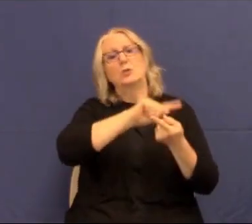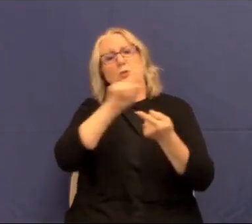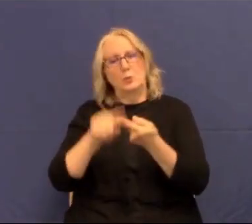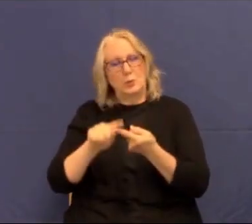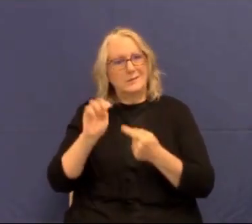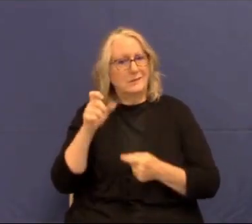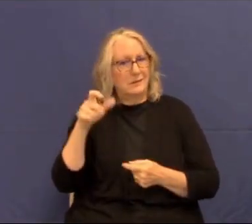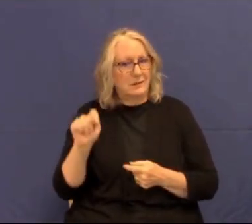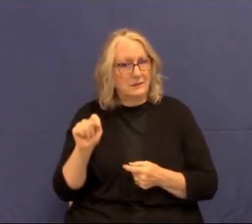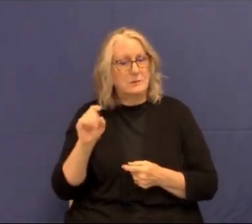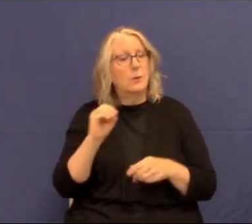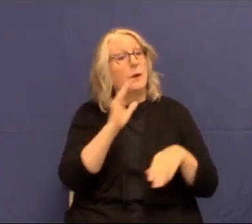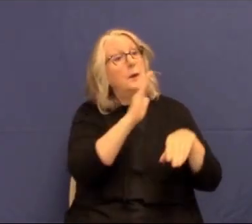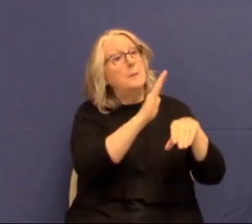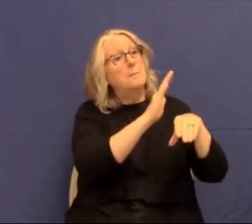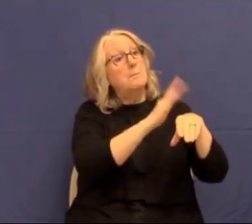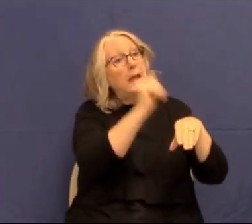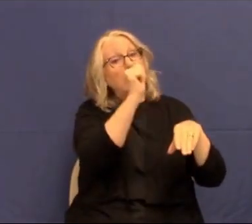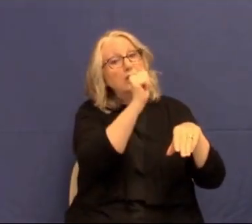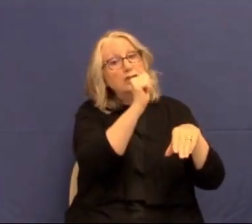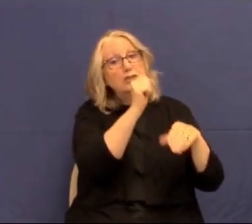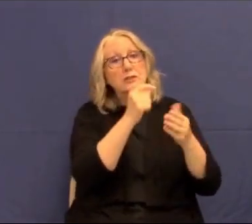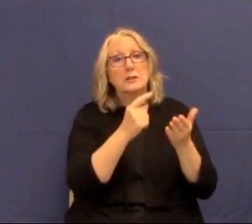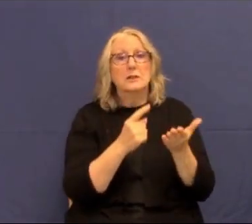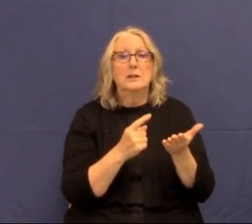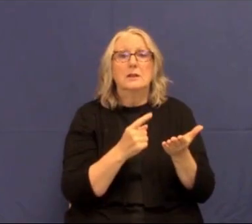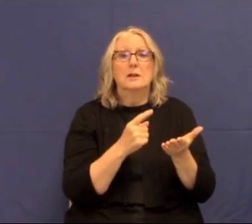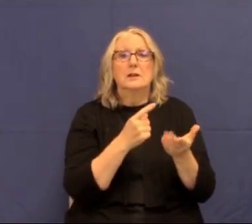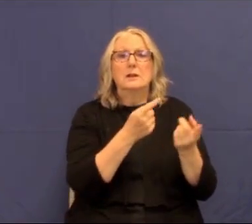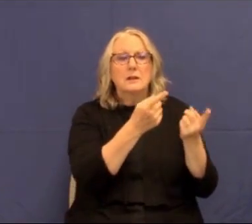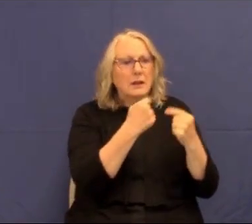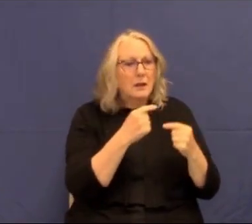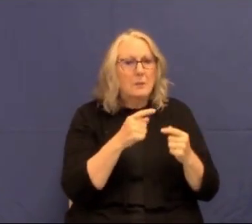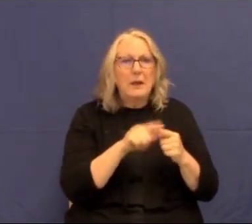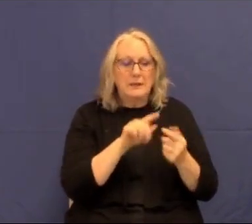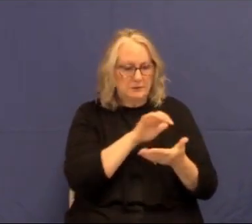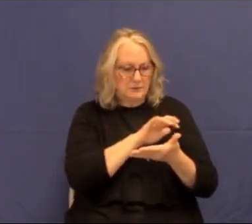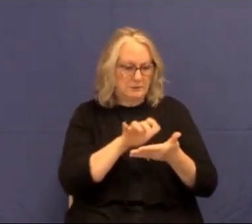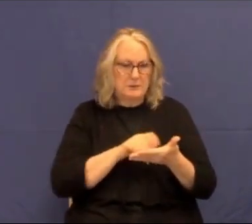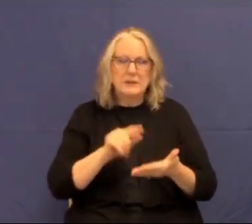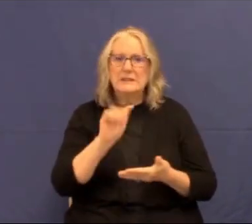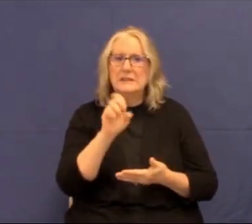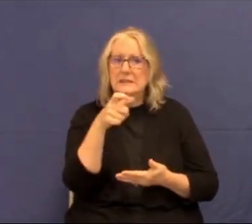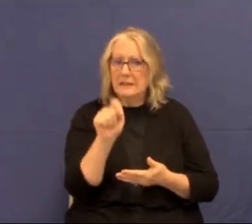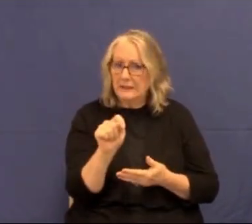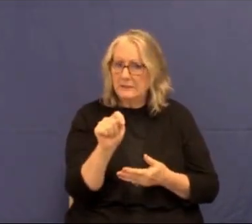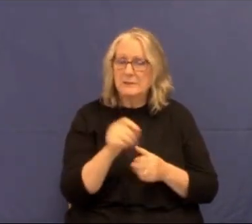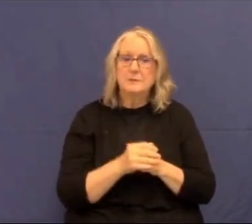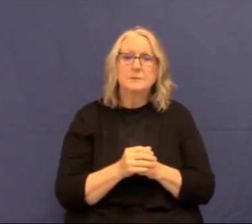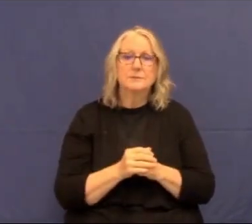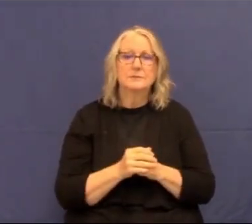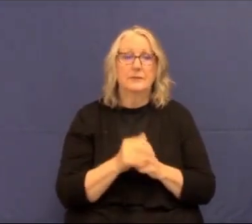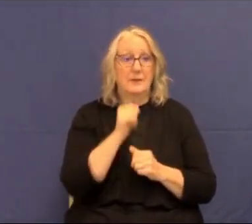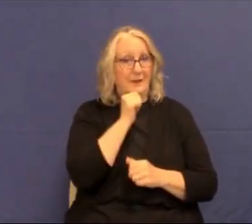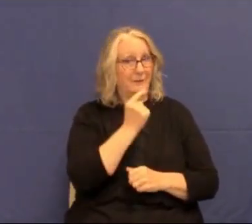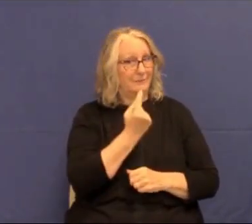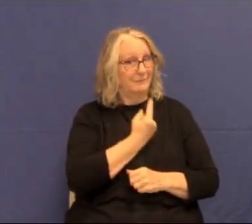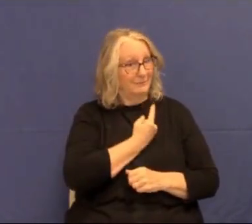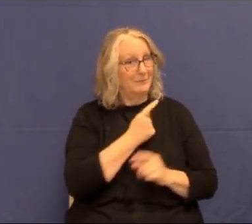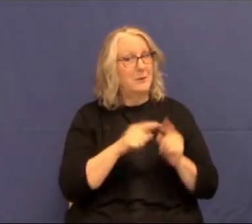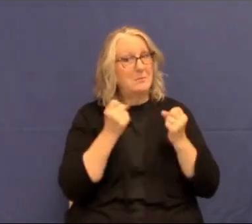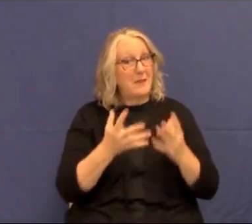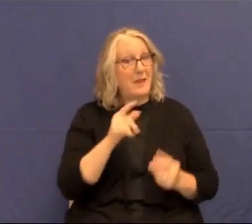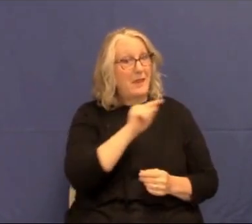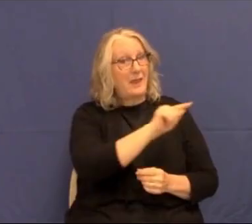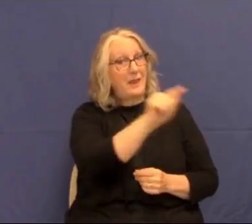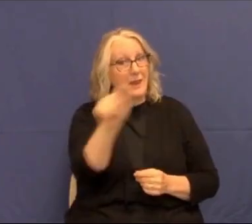to a text. So every time we get a page, it also now comes across as a text message. And I think a lot of people, not